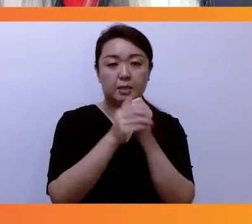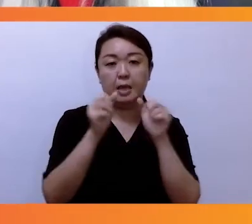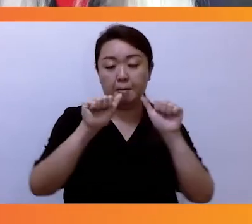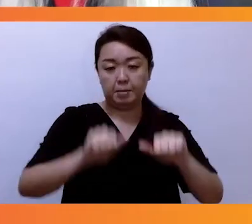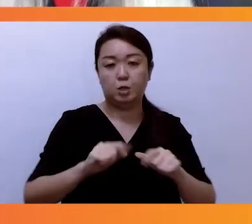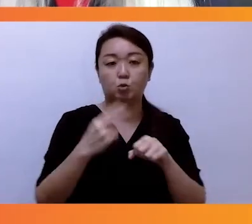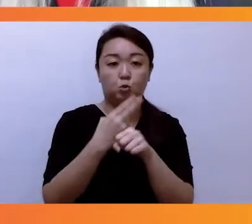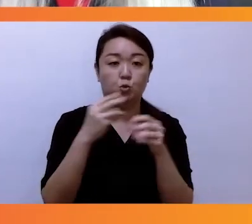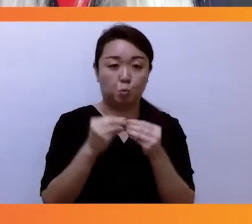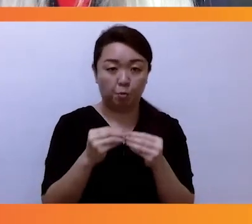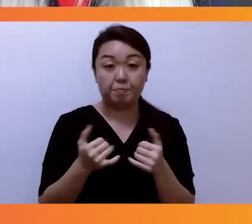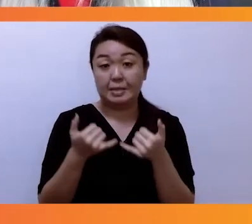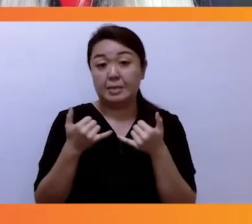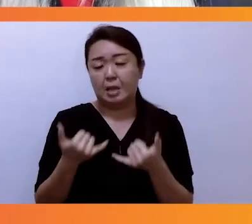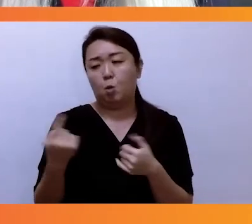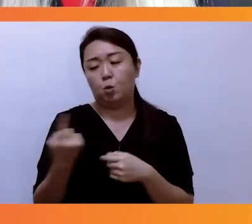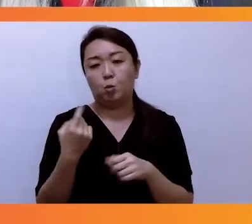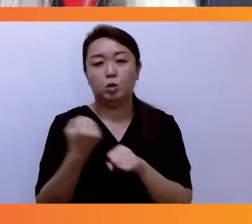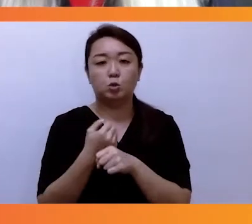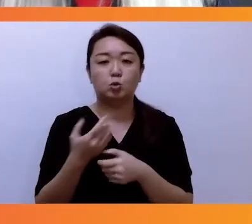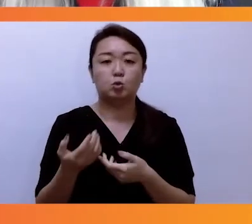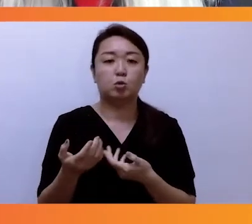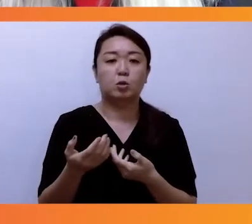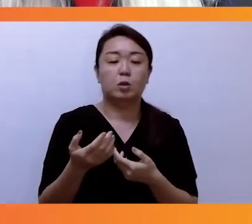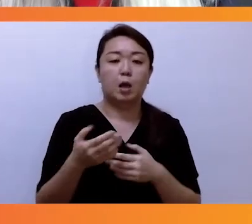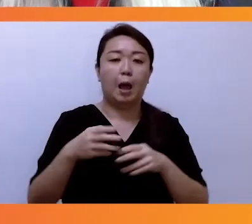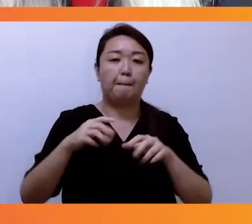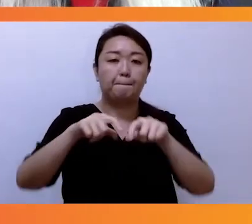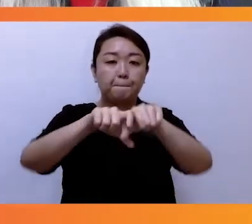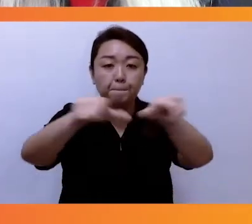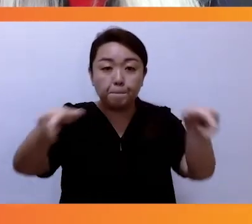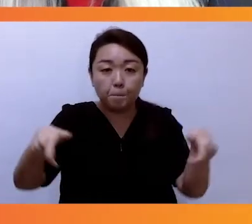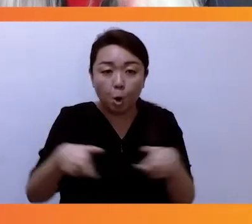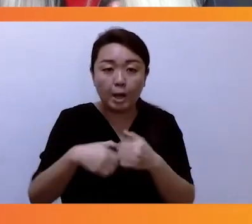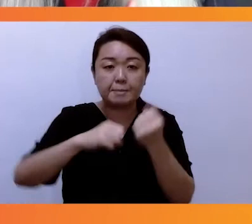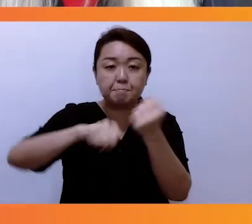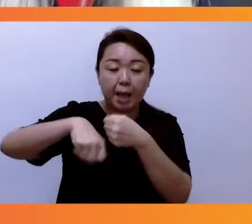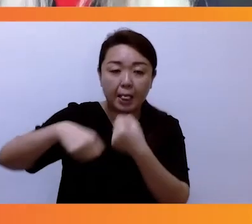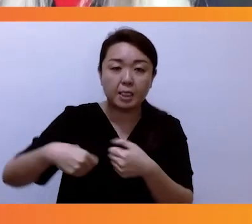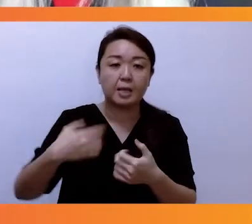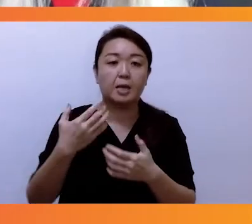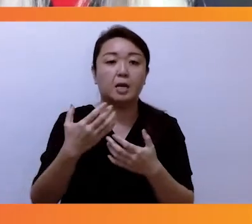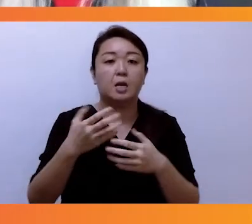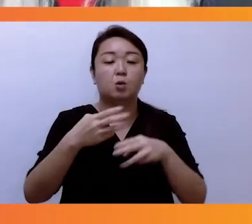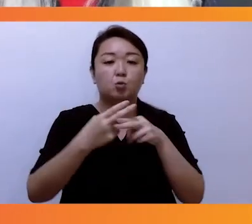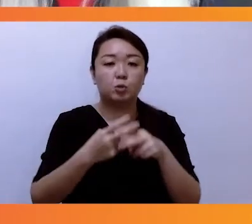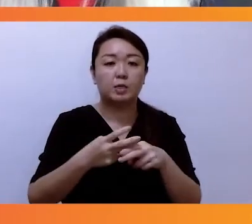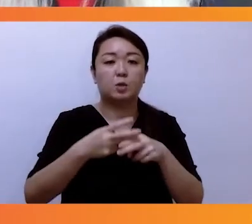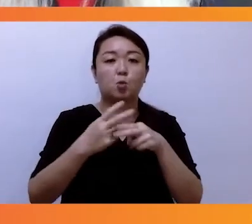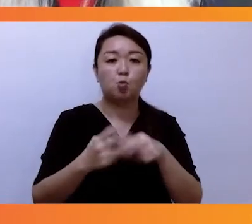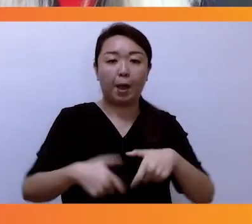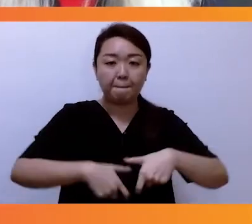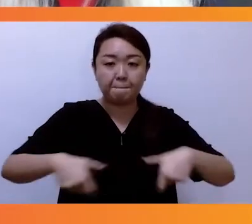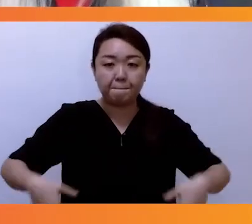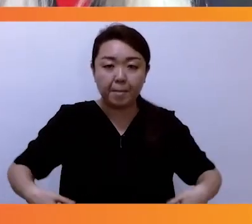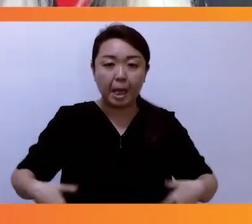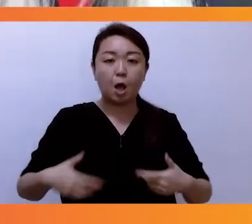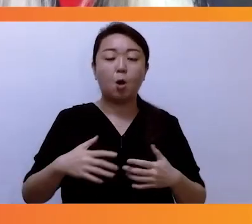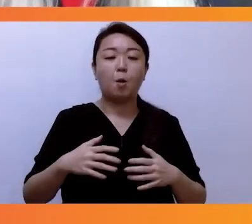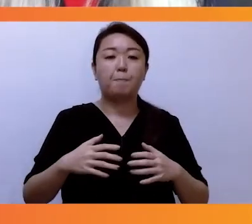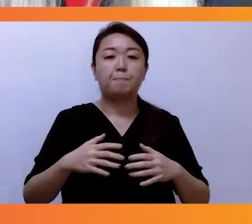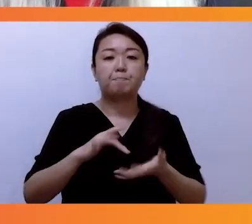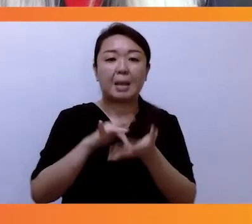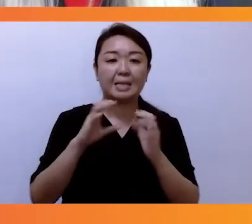We commonly use in the pool buoys, paddles, fist gloves, weight belts,